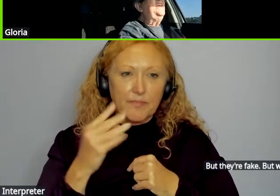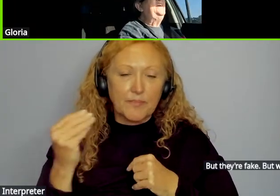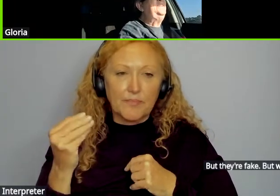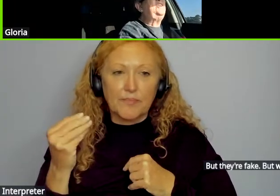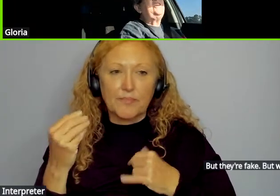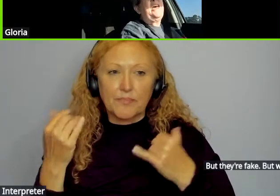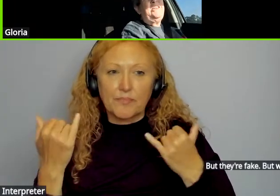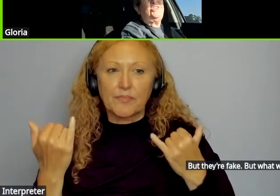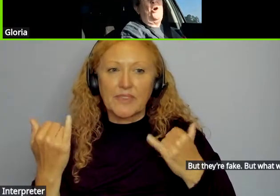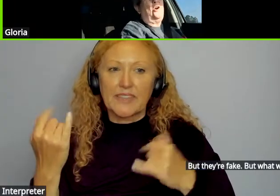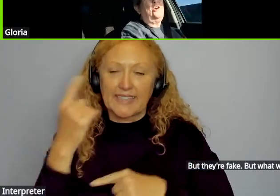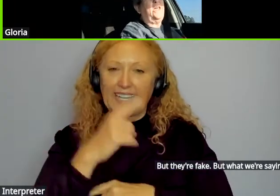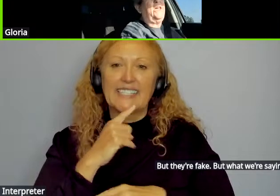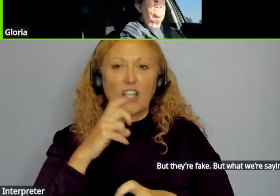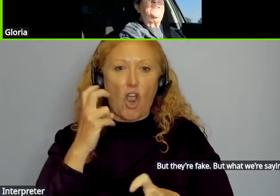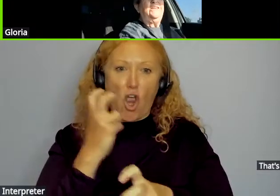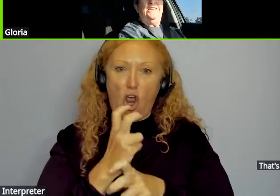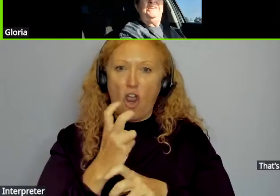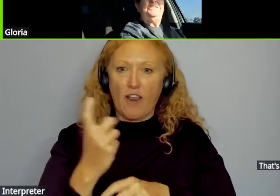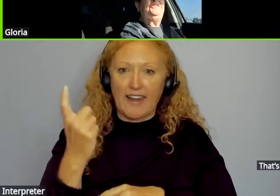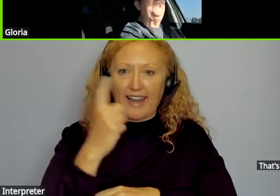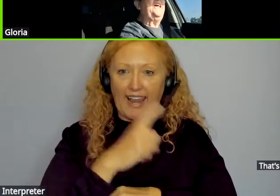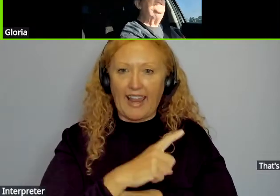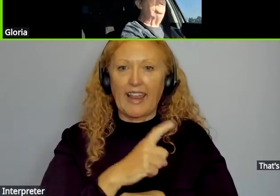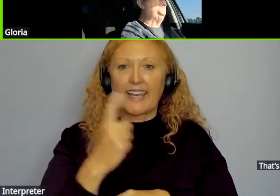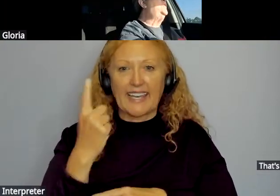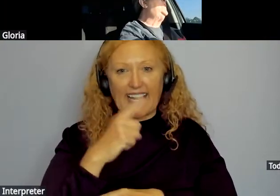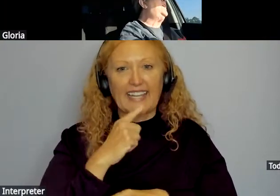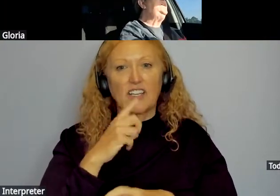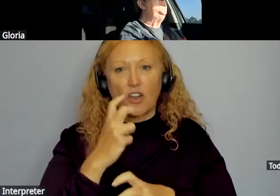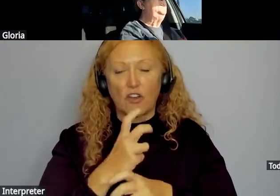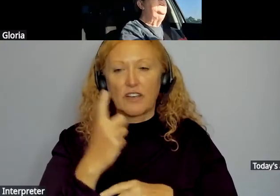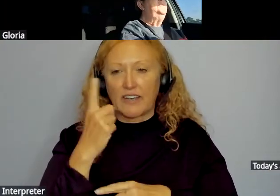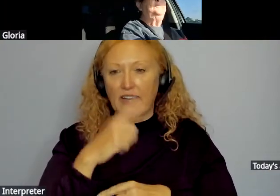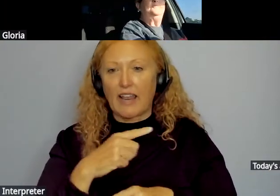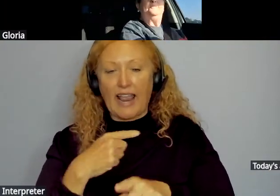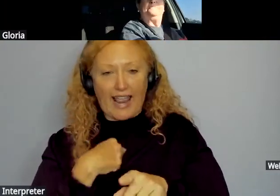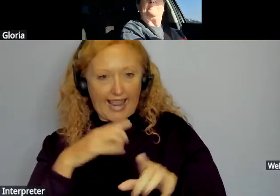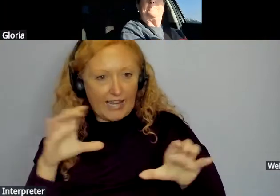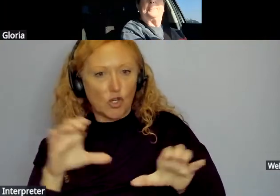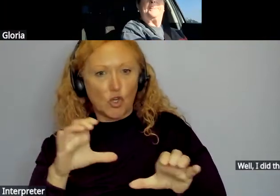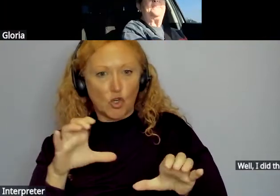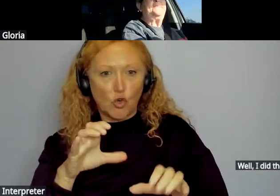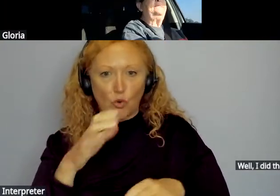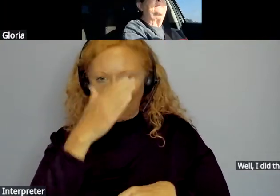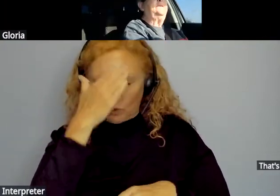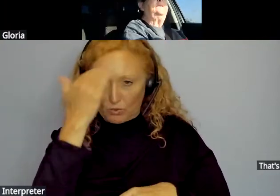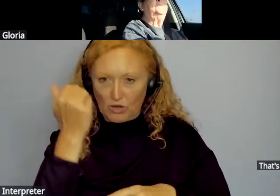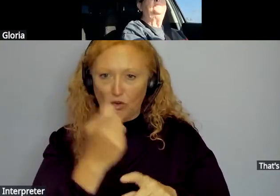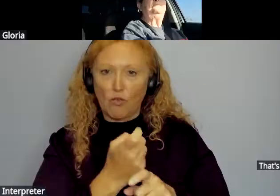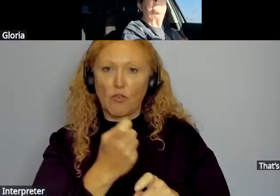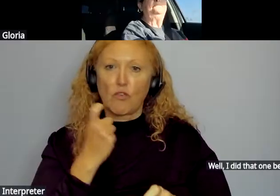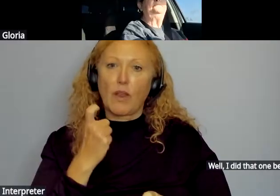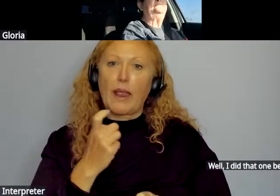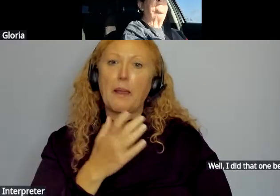That's comedy. And today's the hard day. Well, Today's the I hard did day. that one because it was from my